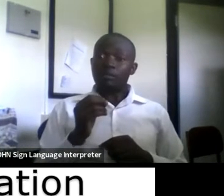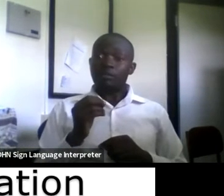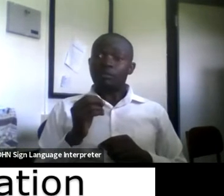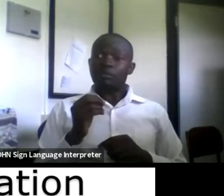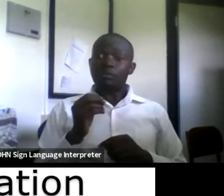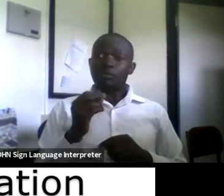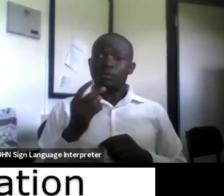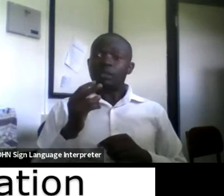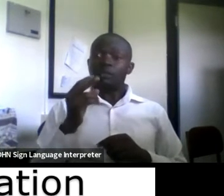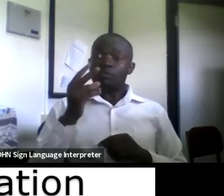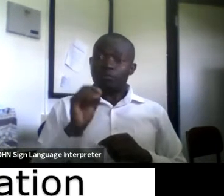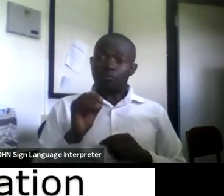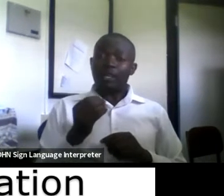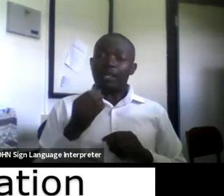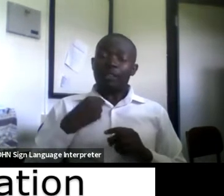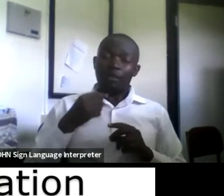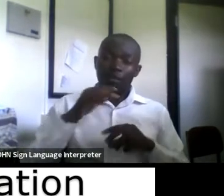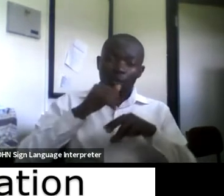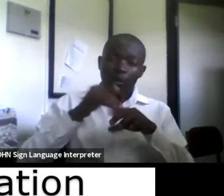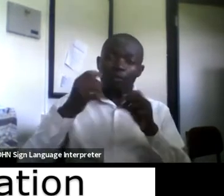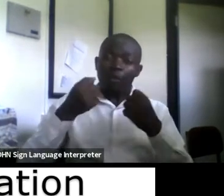more years are there for the